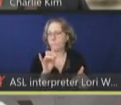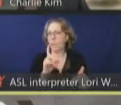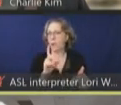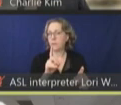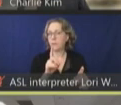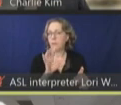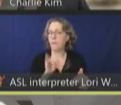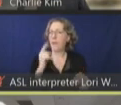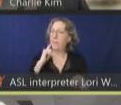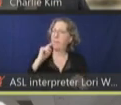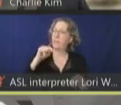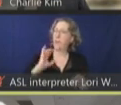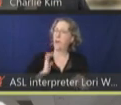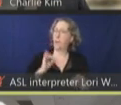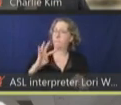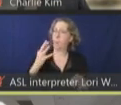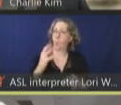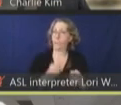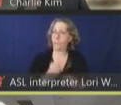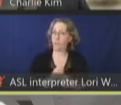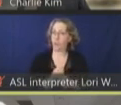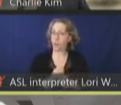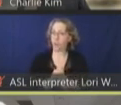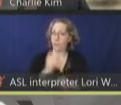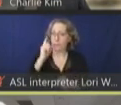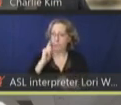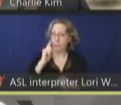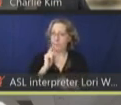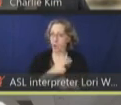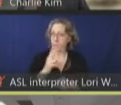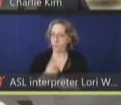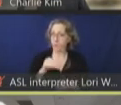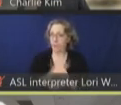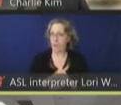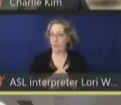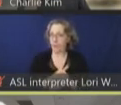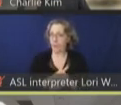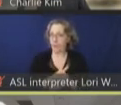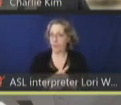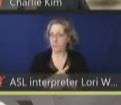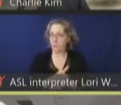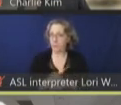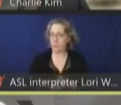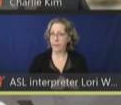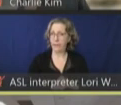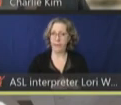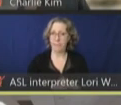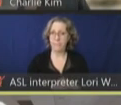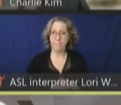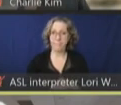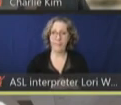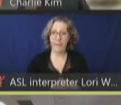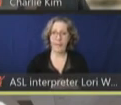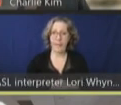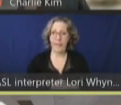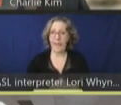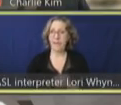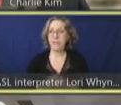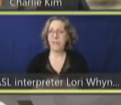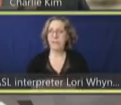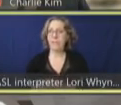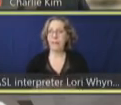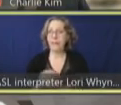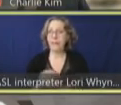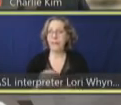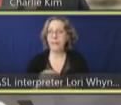year we've had a Deaf and Hard of Hearing Night at Fenway, and it's been, you know, quite successful over the years.